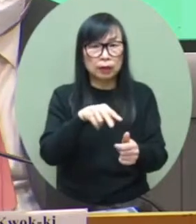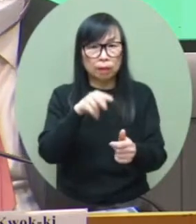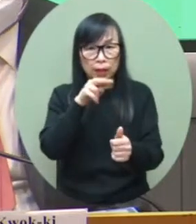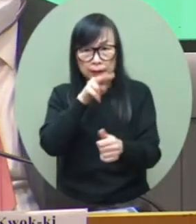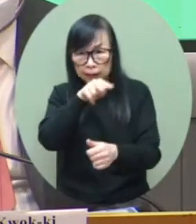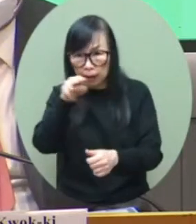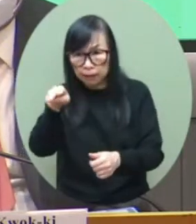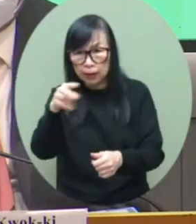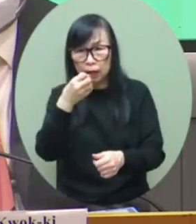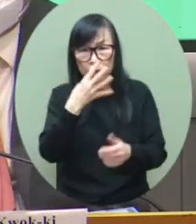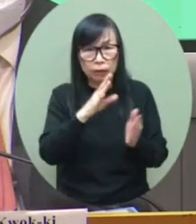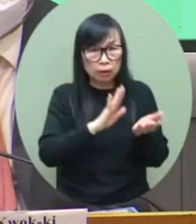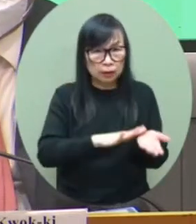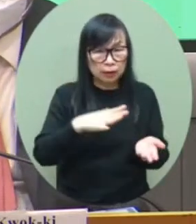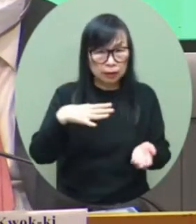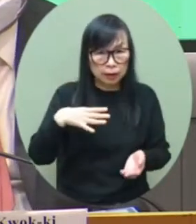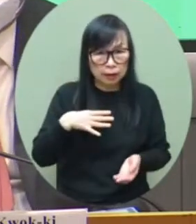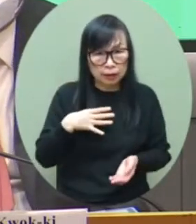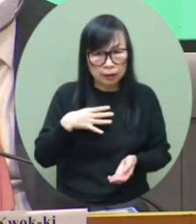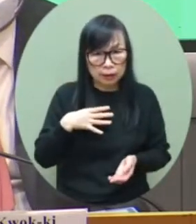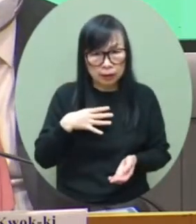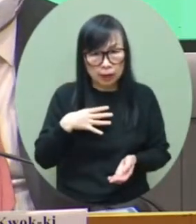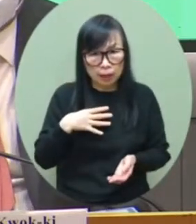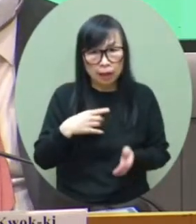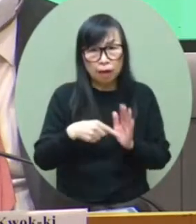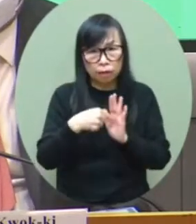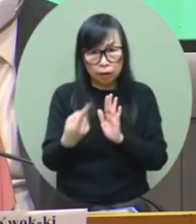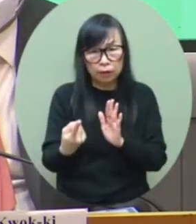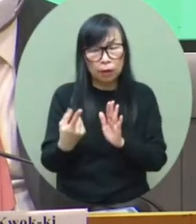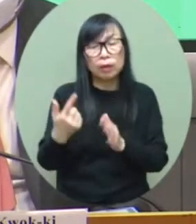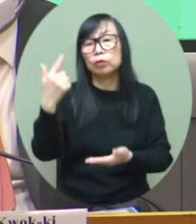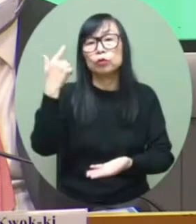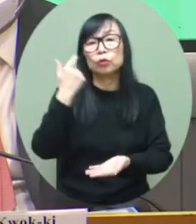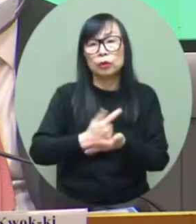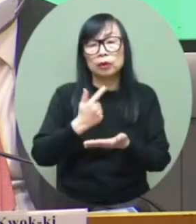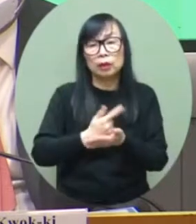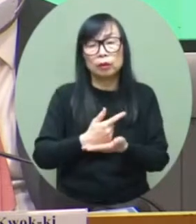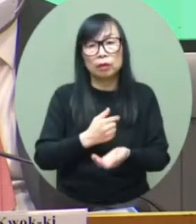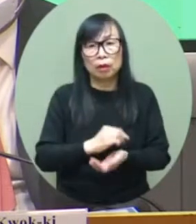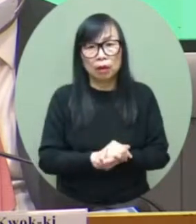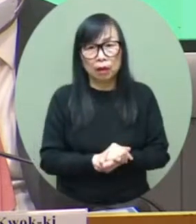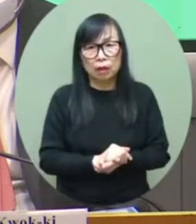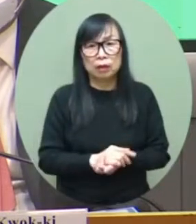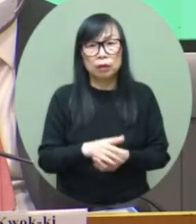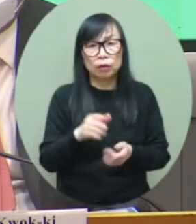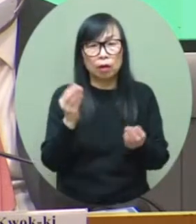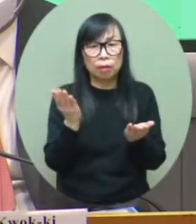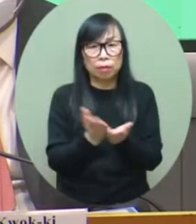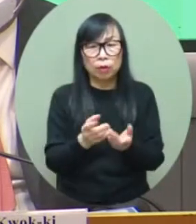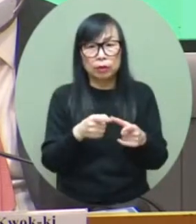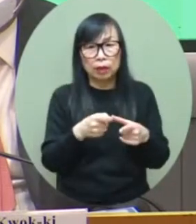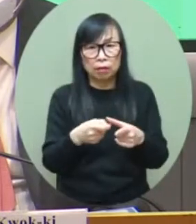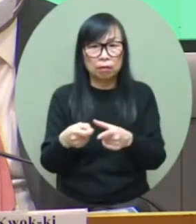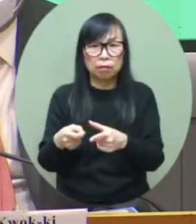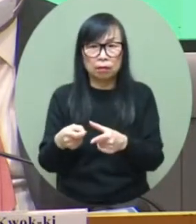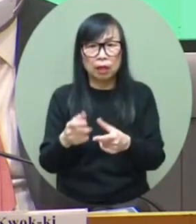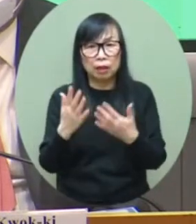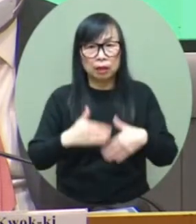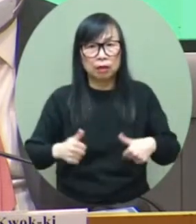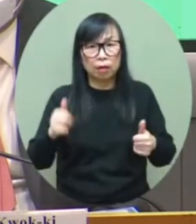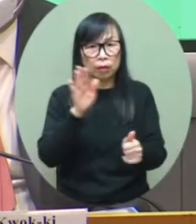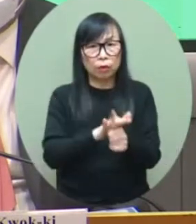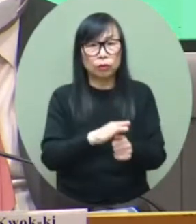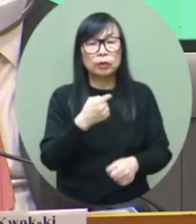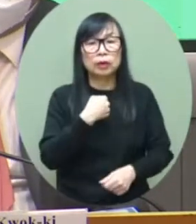ensuring that the public health is protected. It's for the people's overall good.